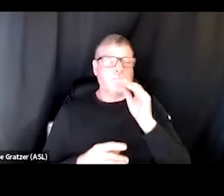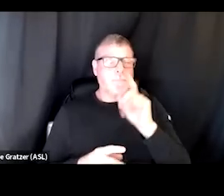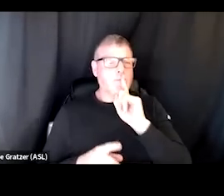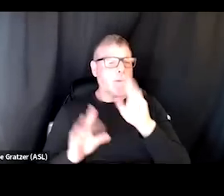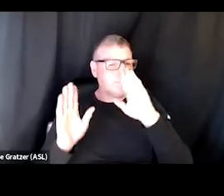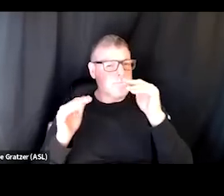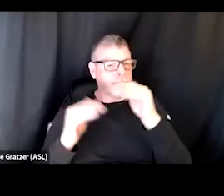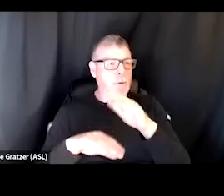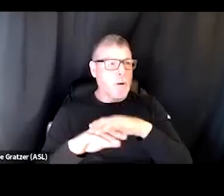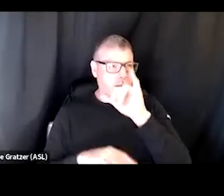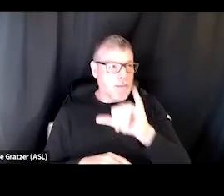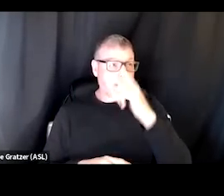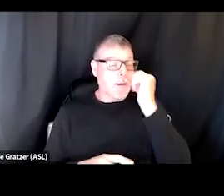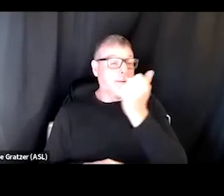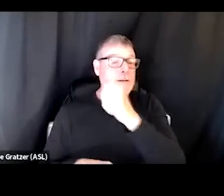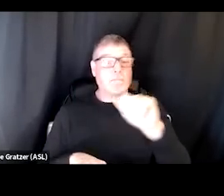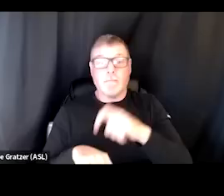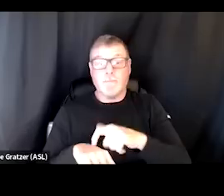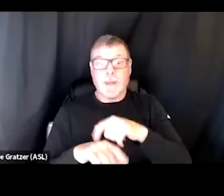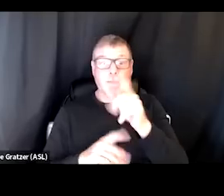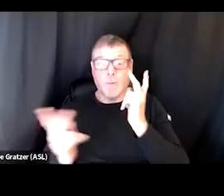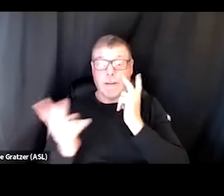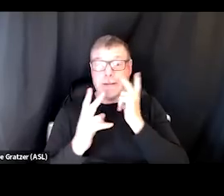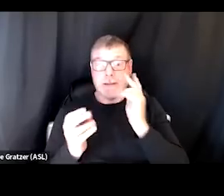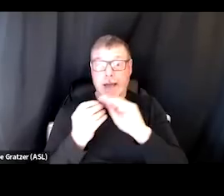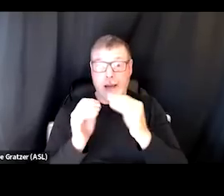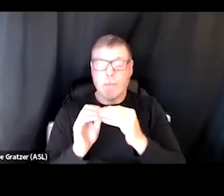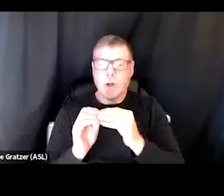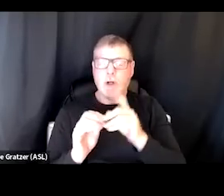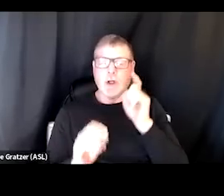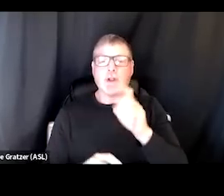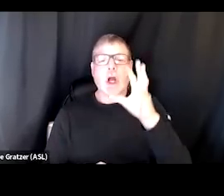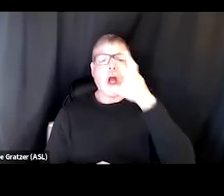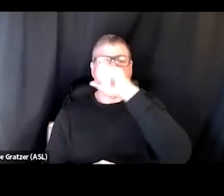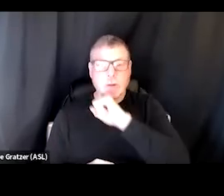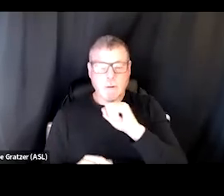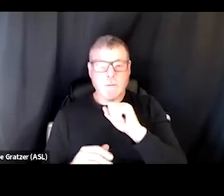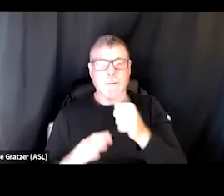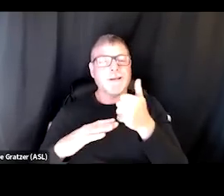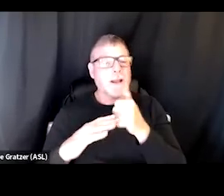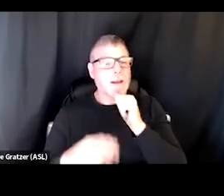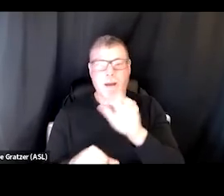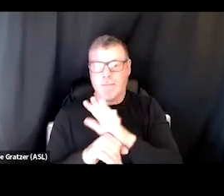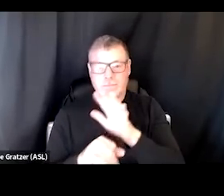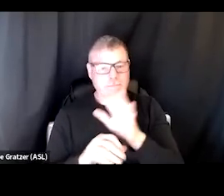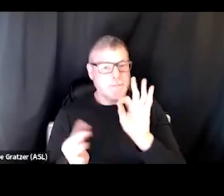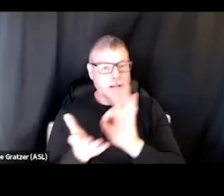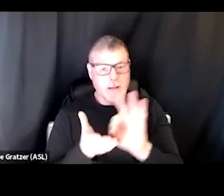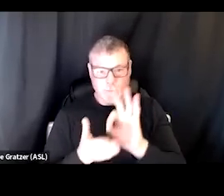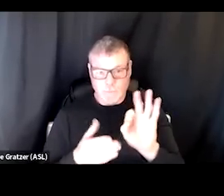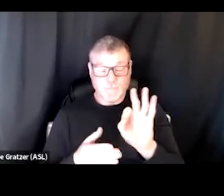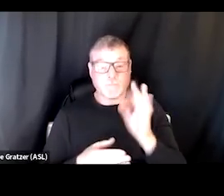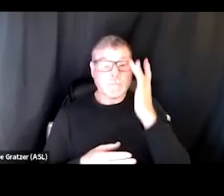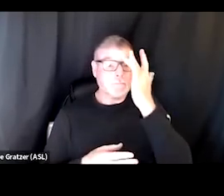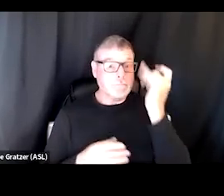have reported, because anytime we see these numbers, it should be assumed that they are an undercount. That is both because this is